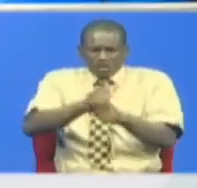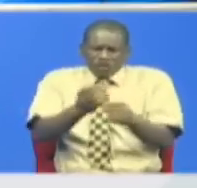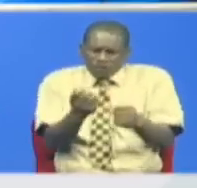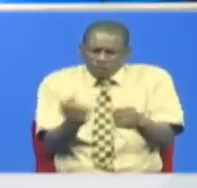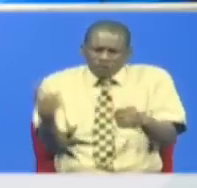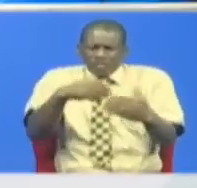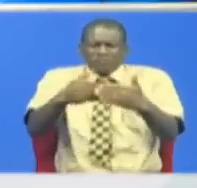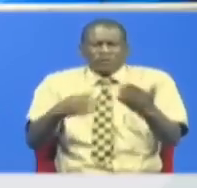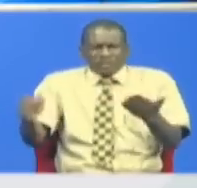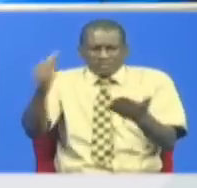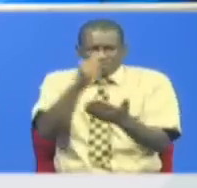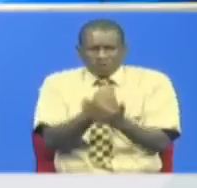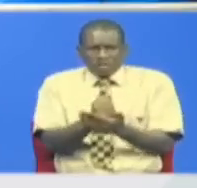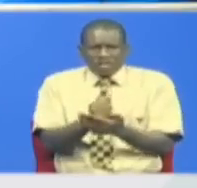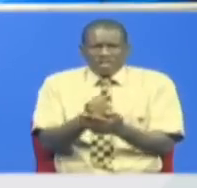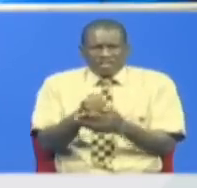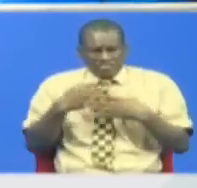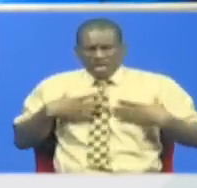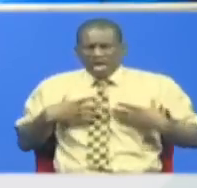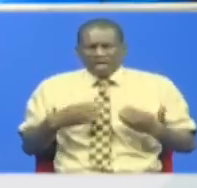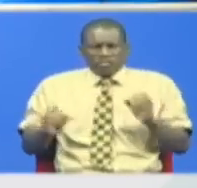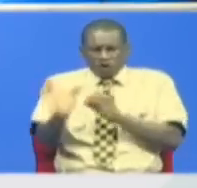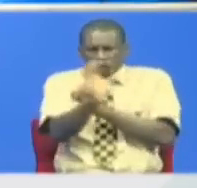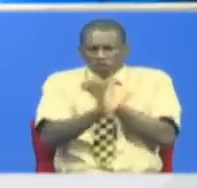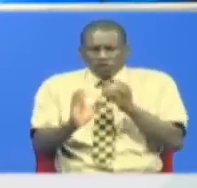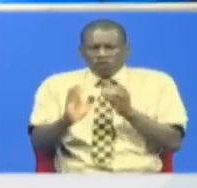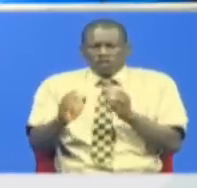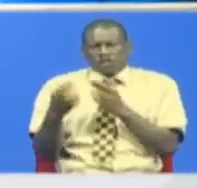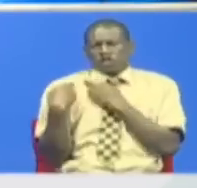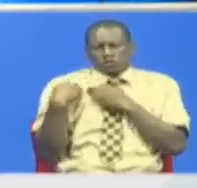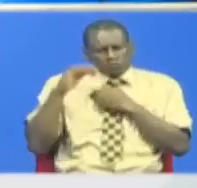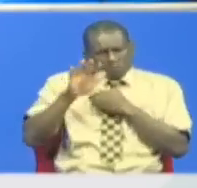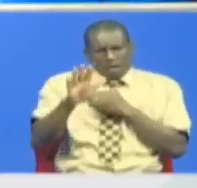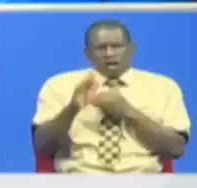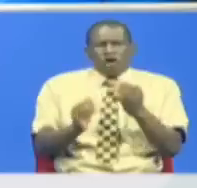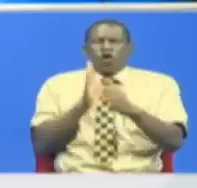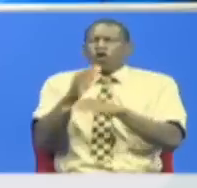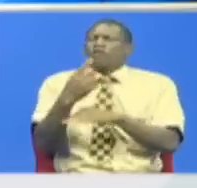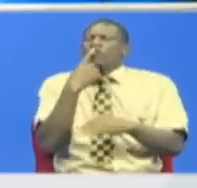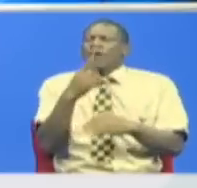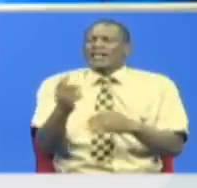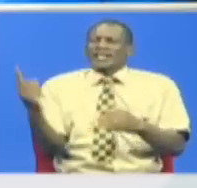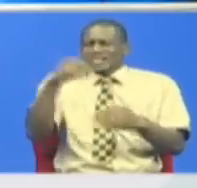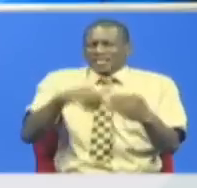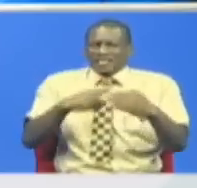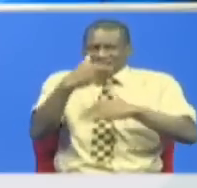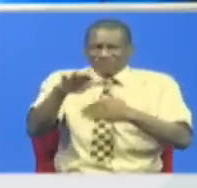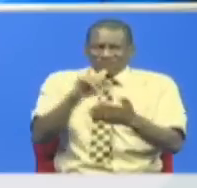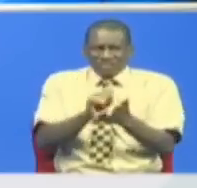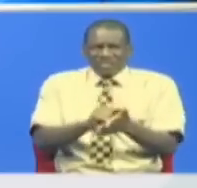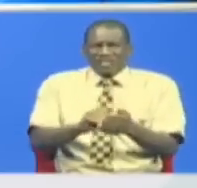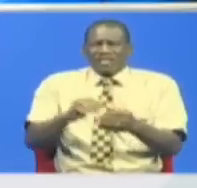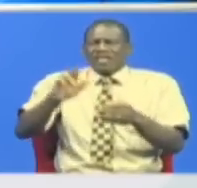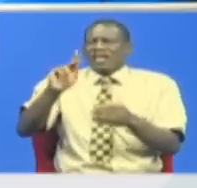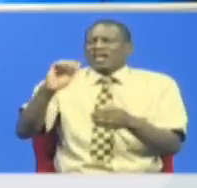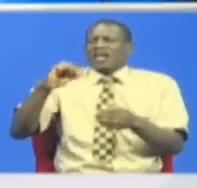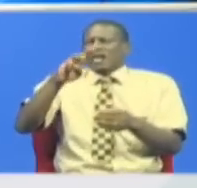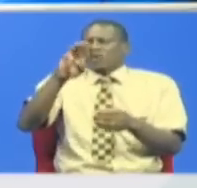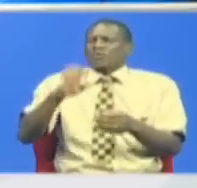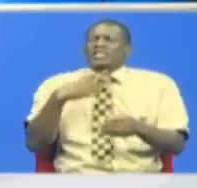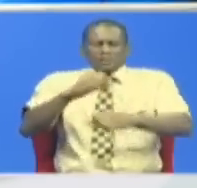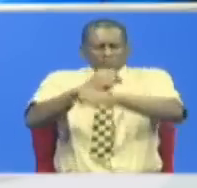health and well-being of the entire nation is in his hands. More than 100 days later, CS Kagwe says prevention is better than